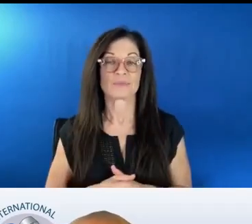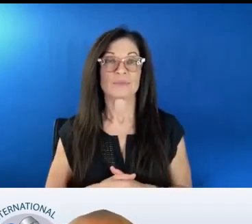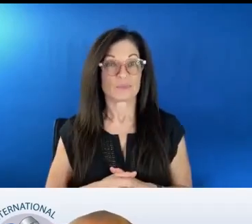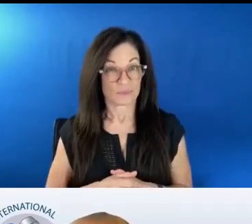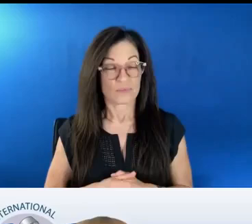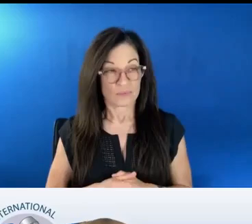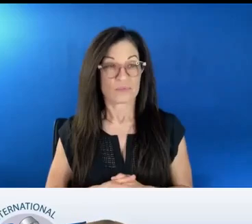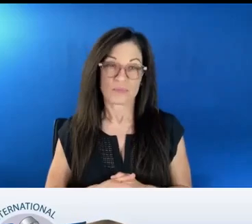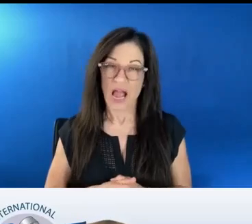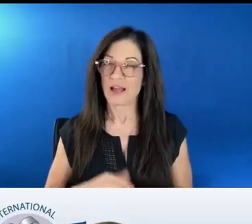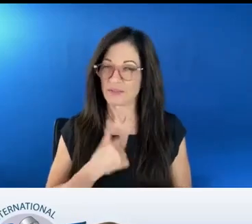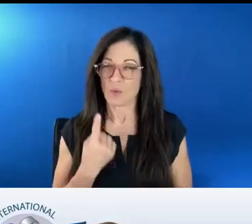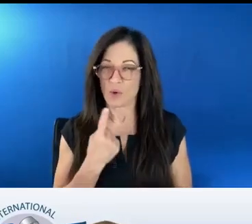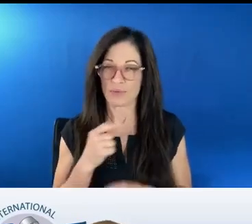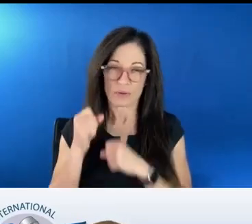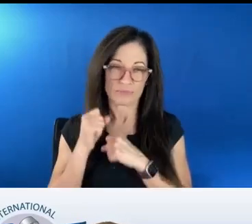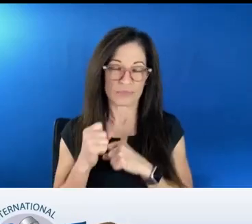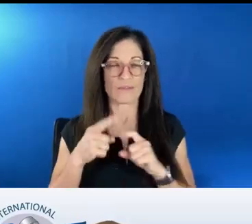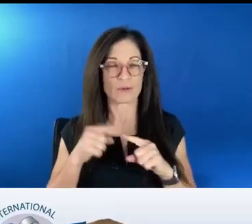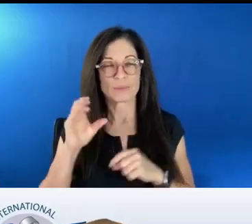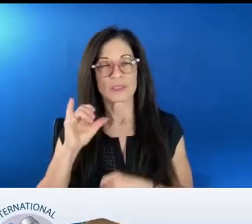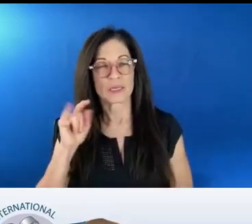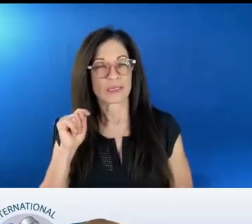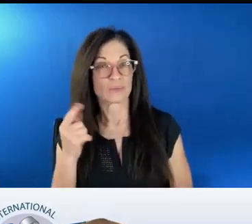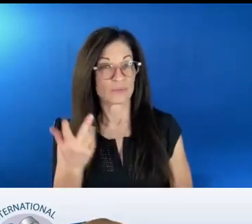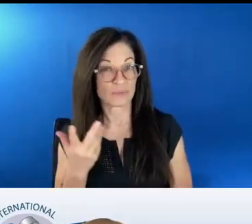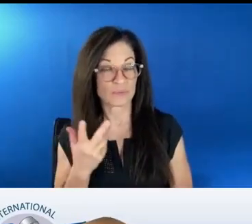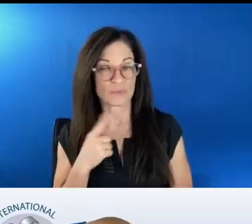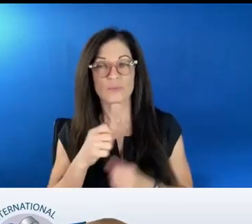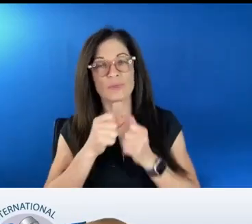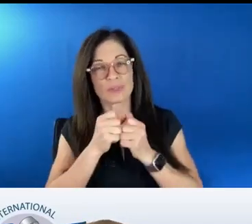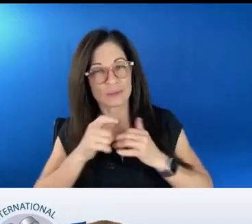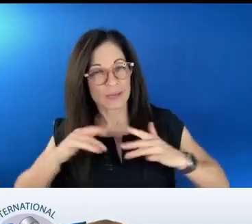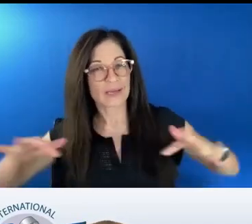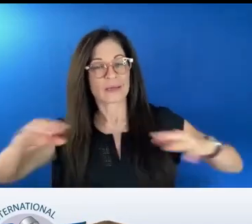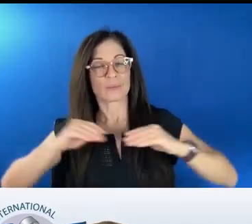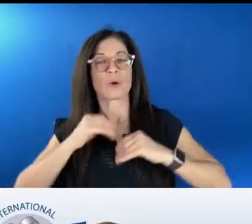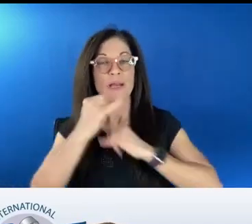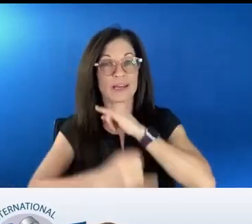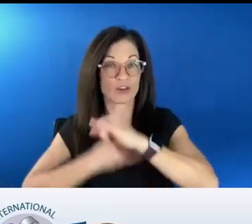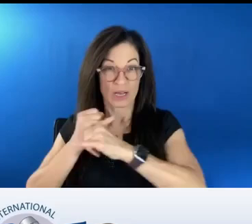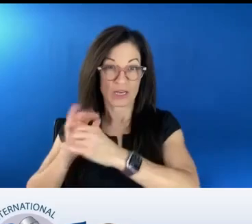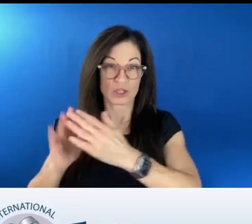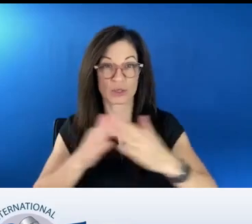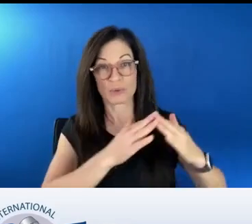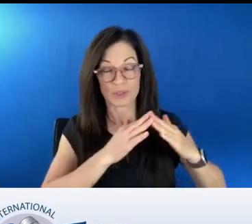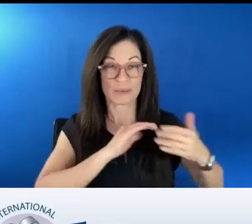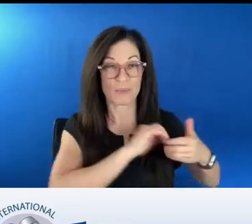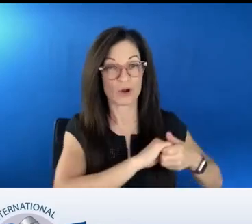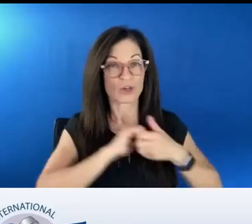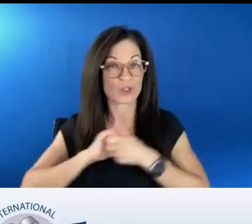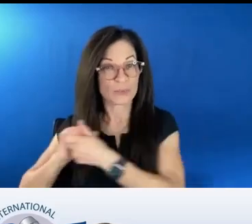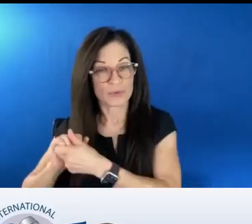of the powers of CIT, is we've really expanded into our international communities and partnerships. And